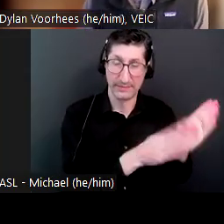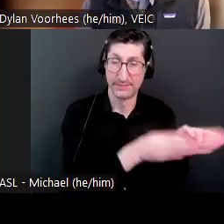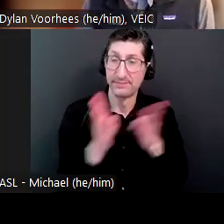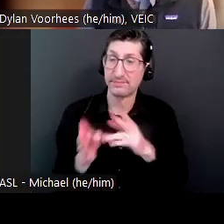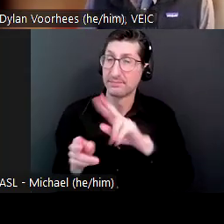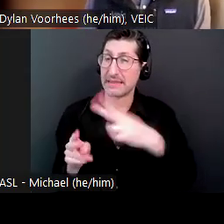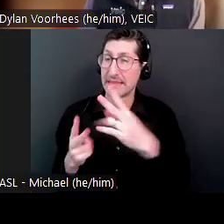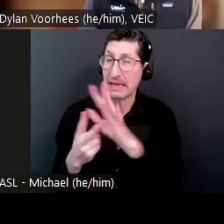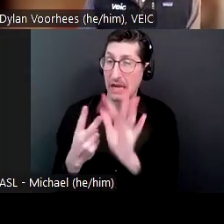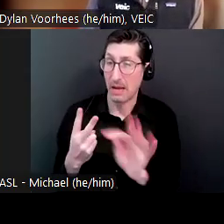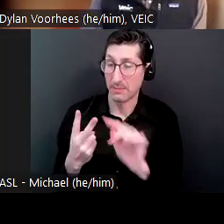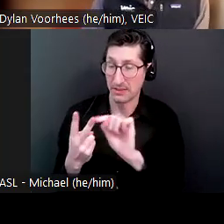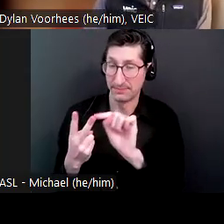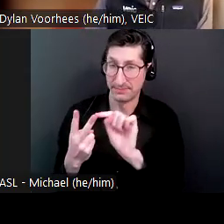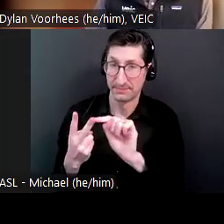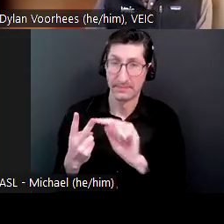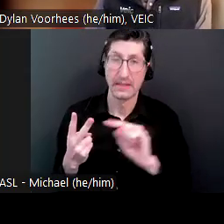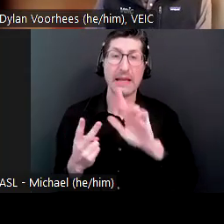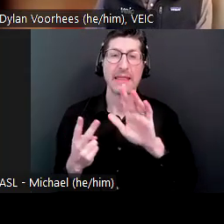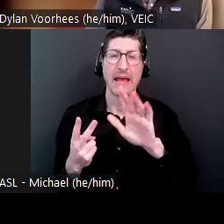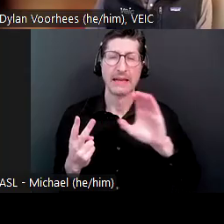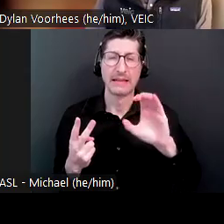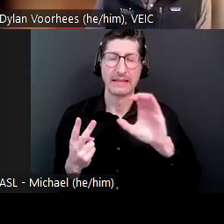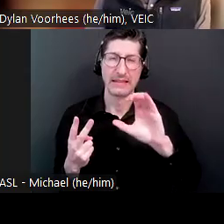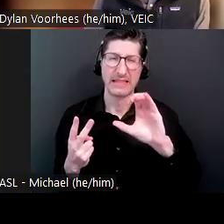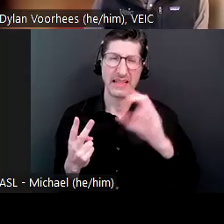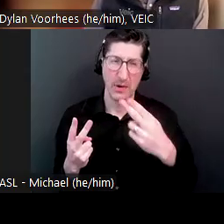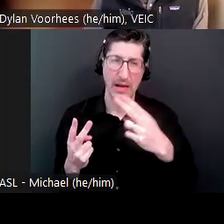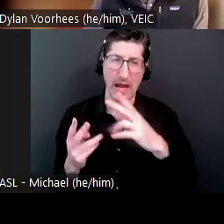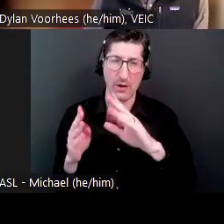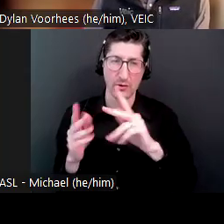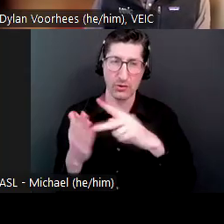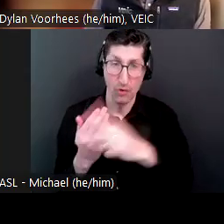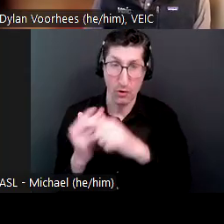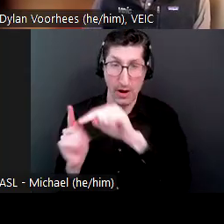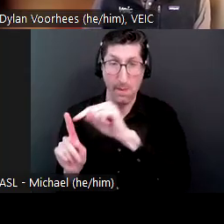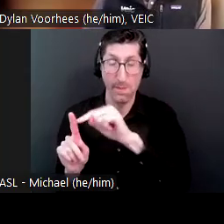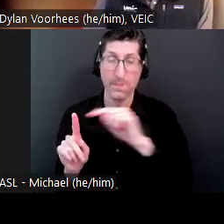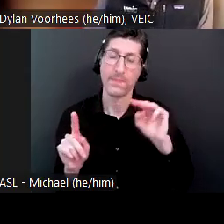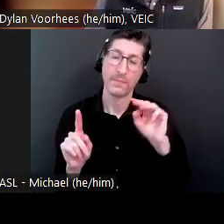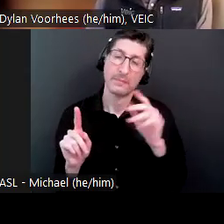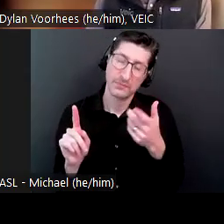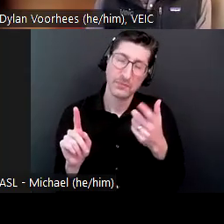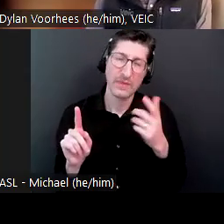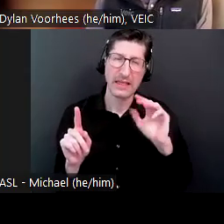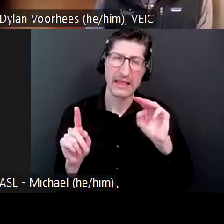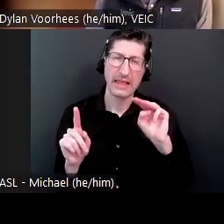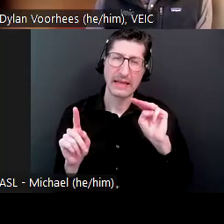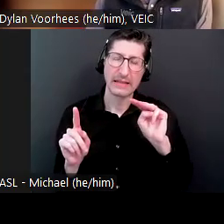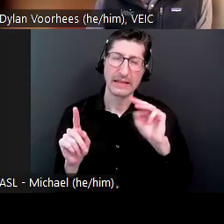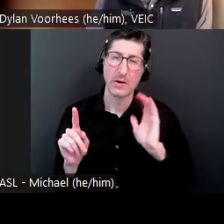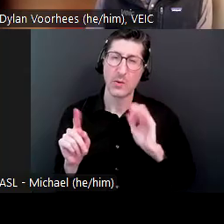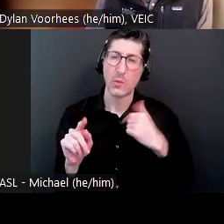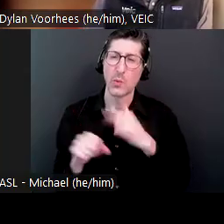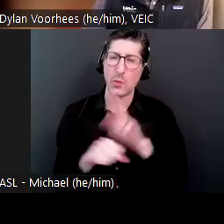would be to have the clearinghouse programs and services administered by a modified set of the